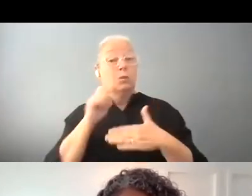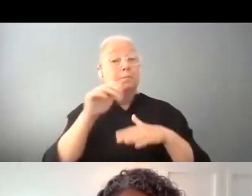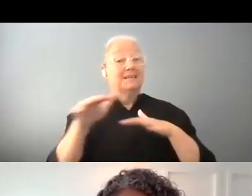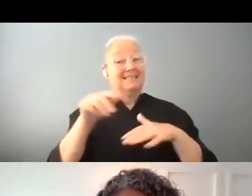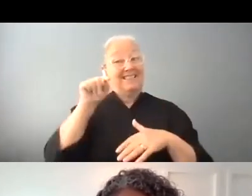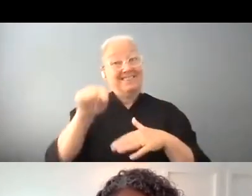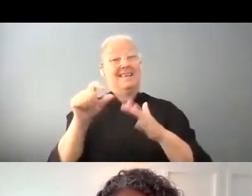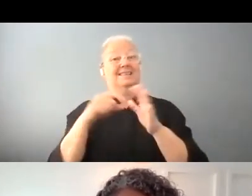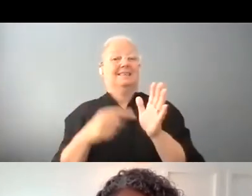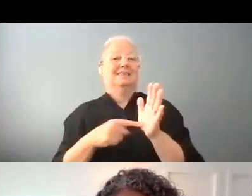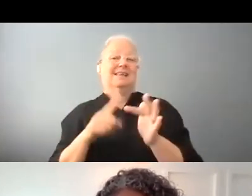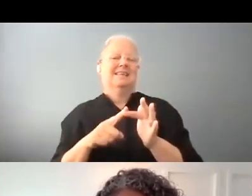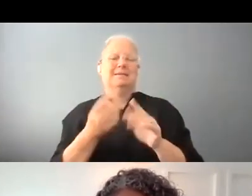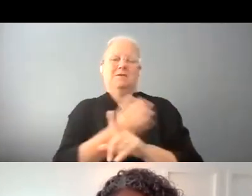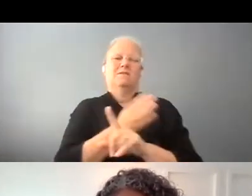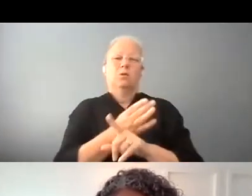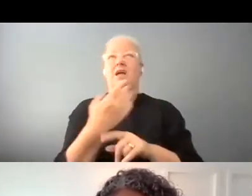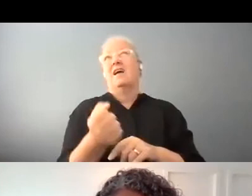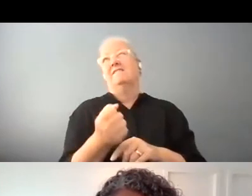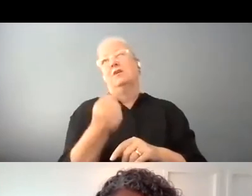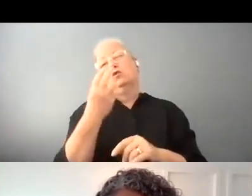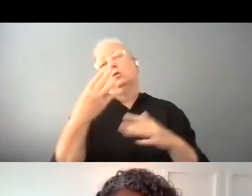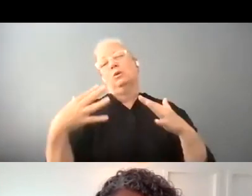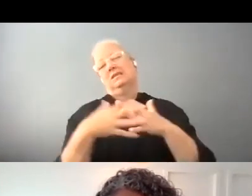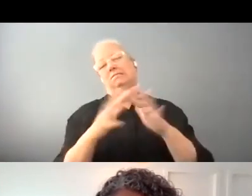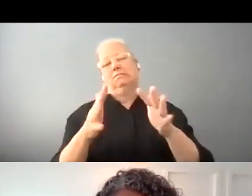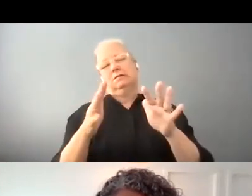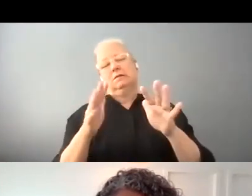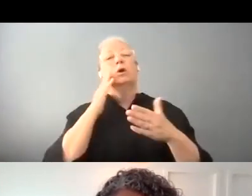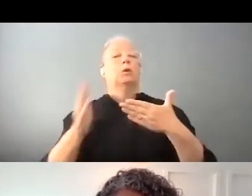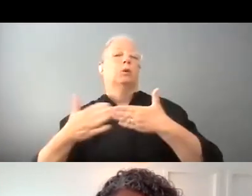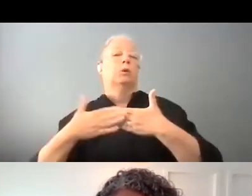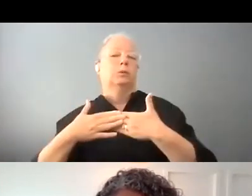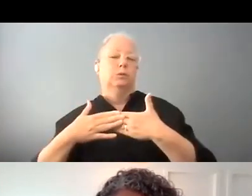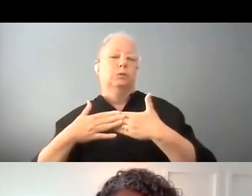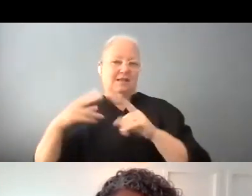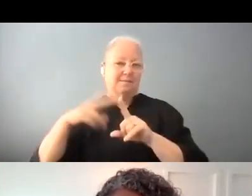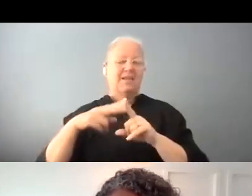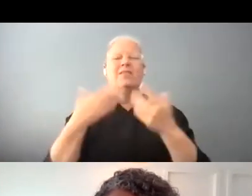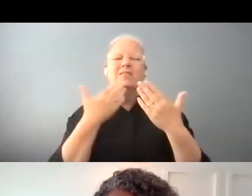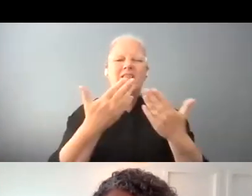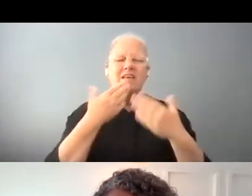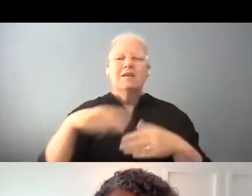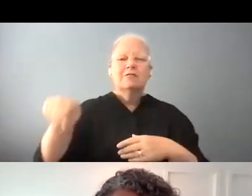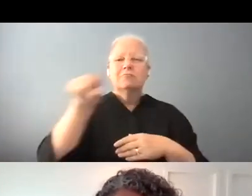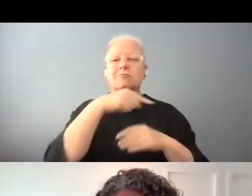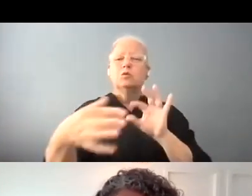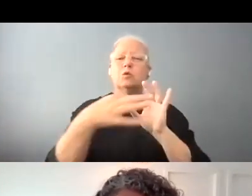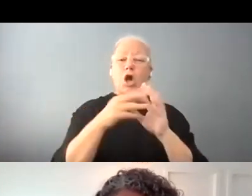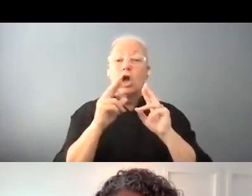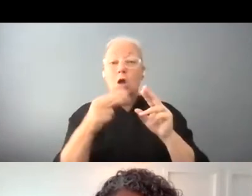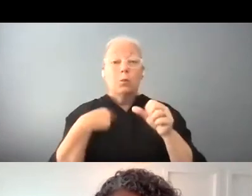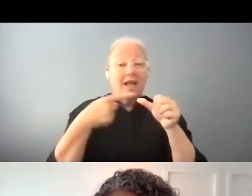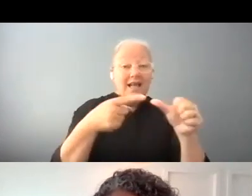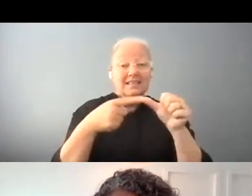So you've got about 3 weeks before that application's closed. But again, thank you so much for joining us today. I hope we got to your questions, and if not,